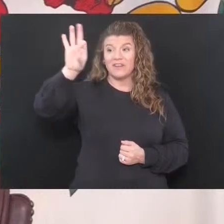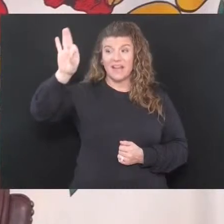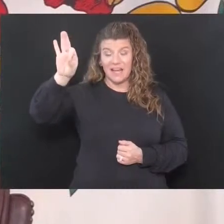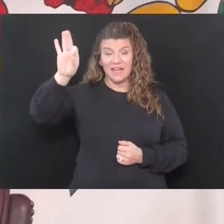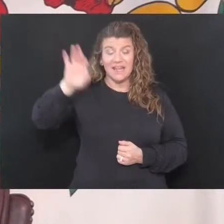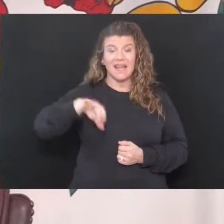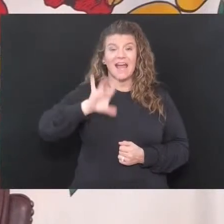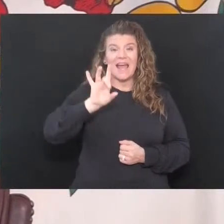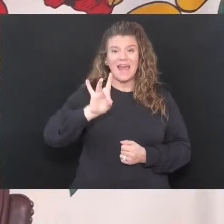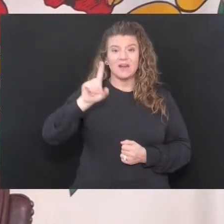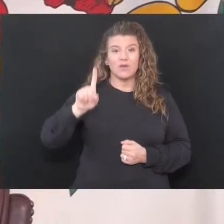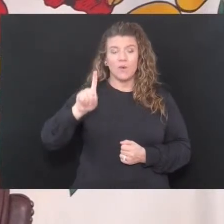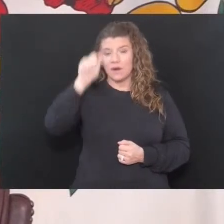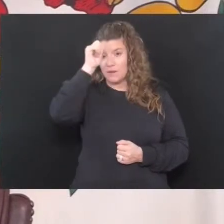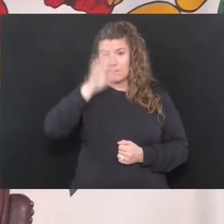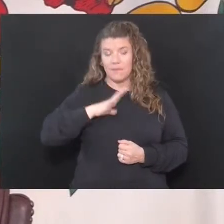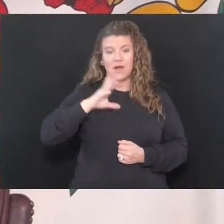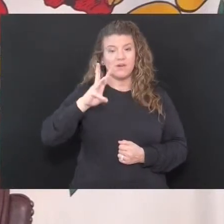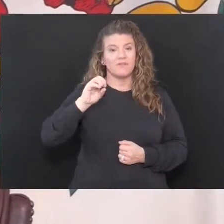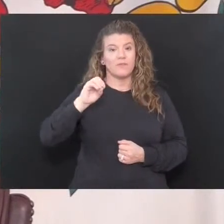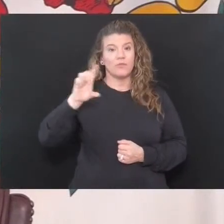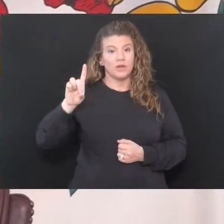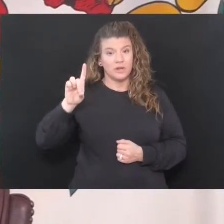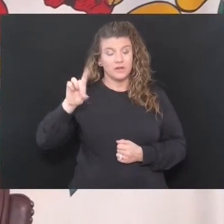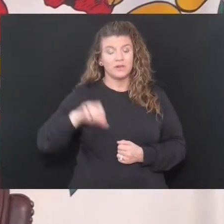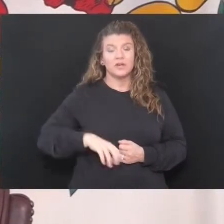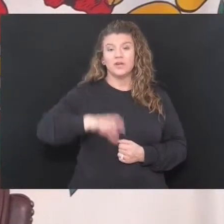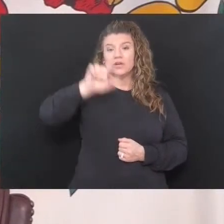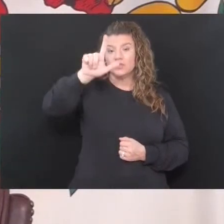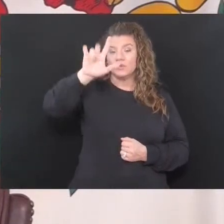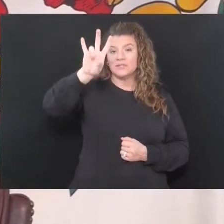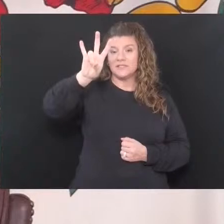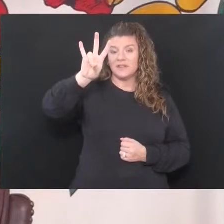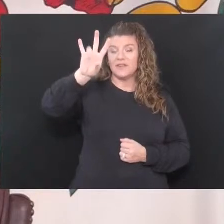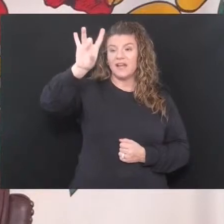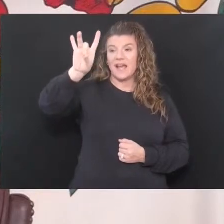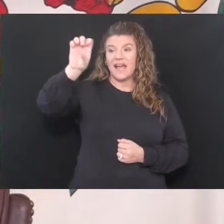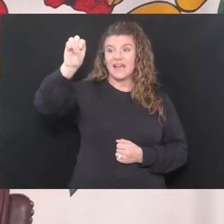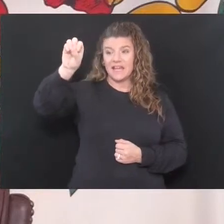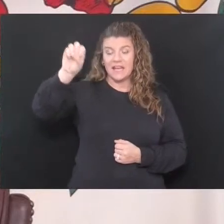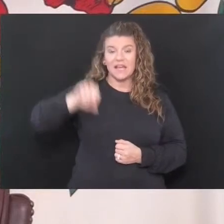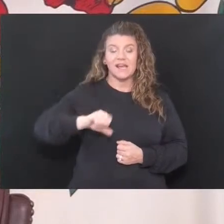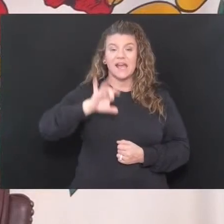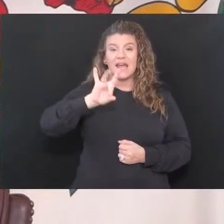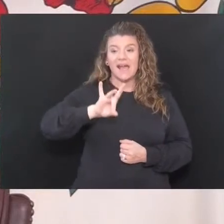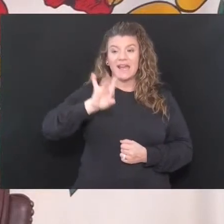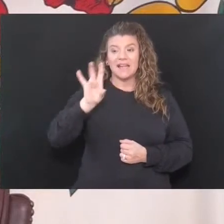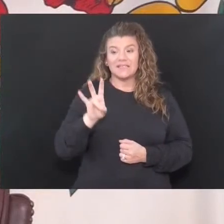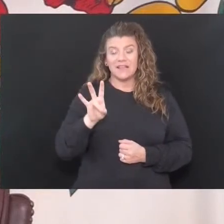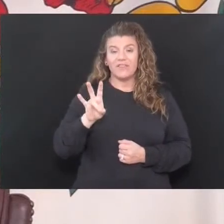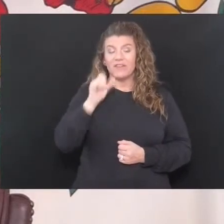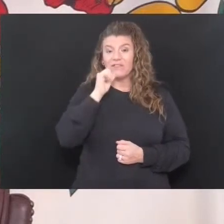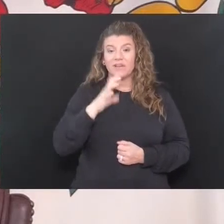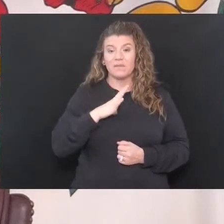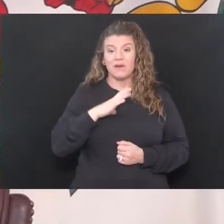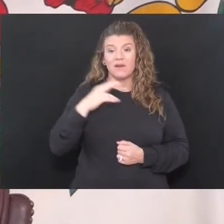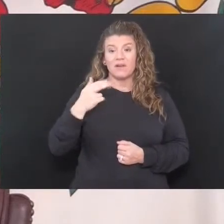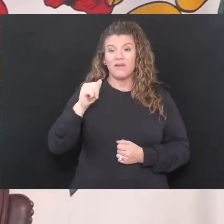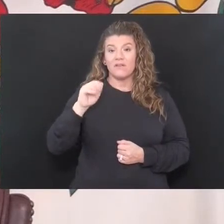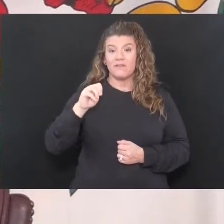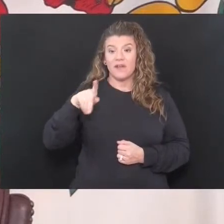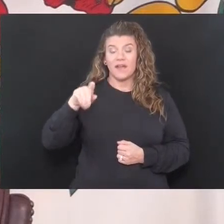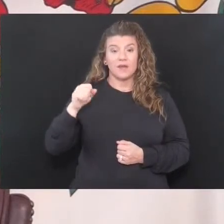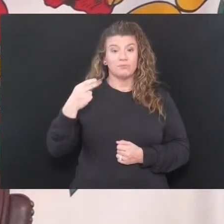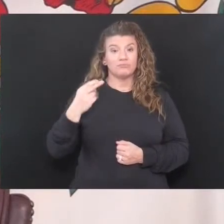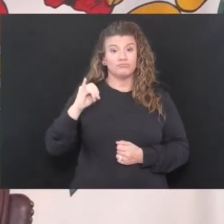2,779th death is an 81-year-old male from Wood County. Our 2,780th death is an 87-year-old female from Hampshire